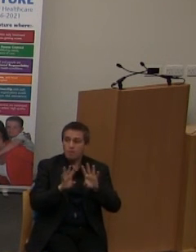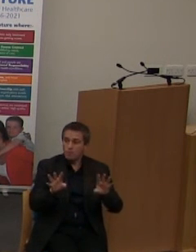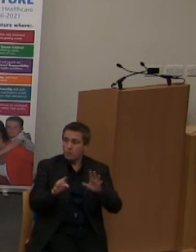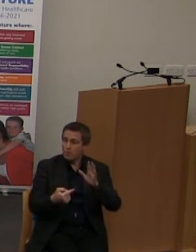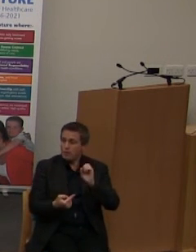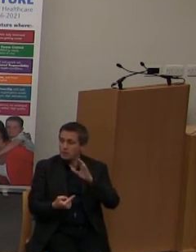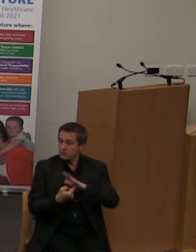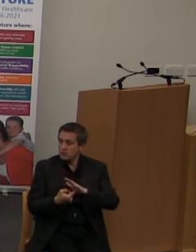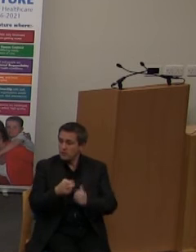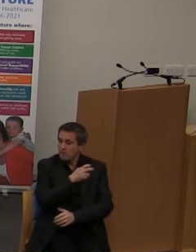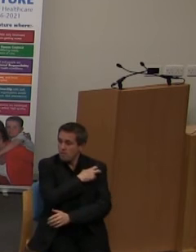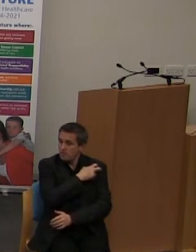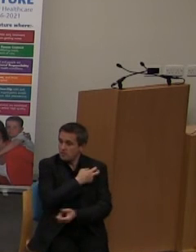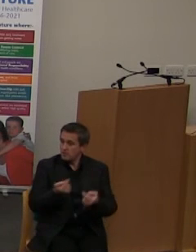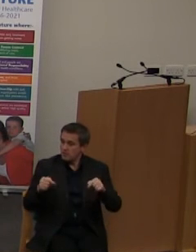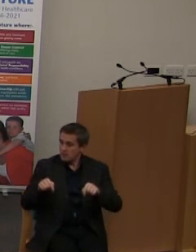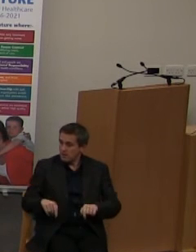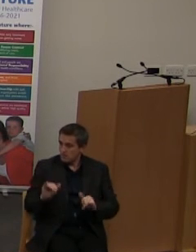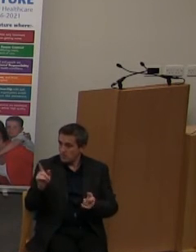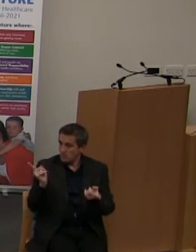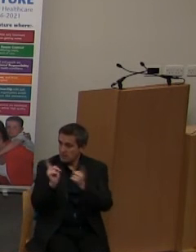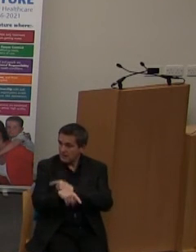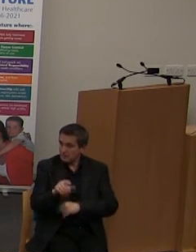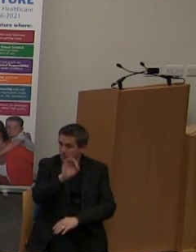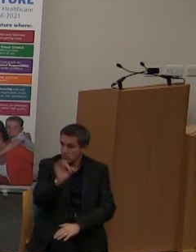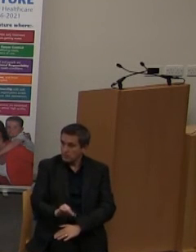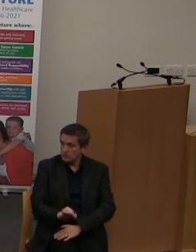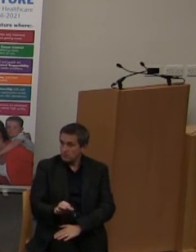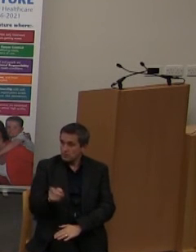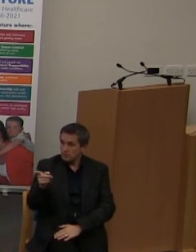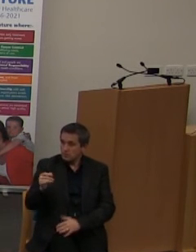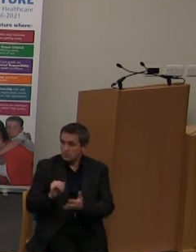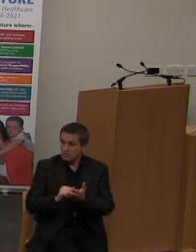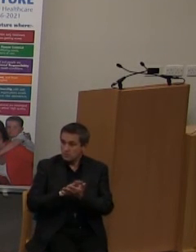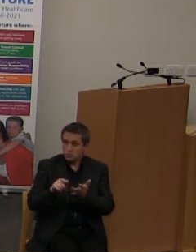might want to help with that answer to that question, if that's all right. So, Shiona, are